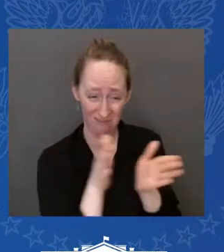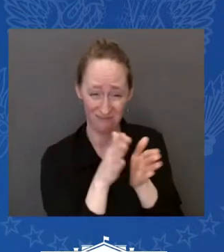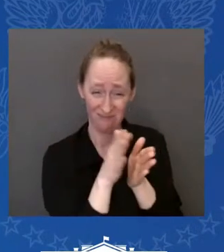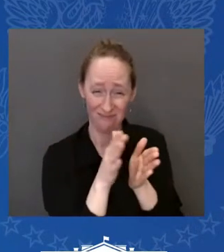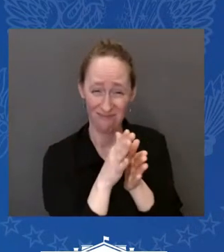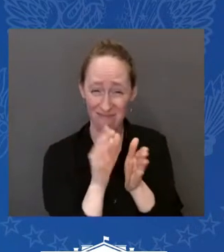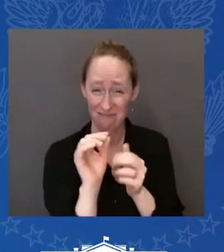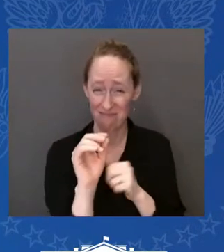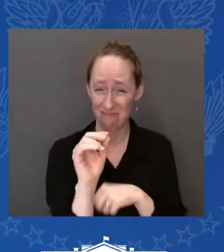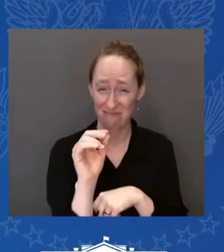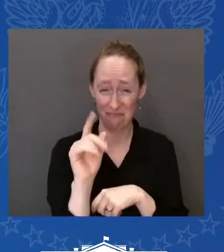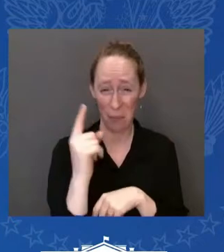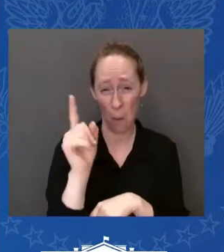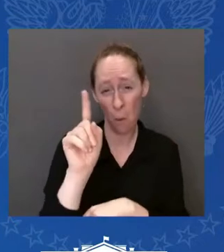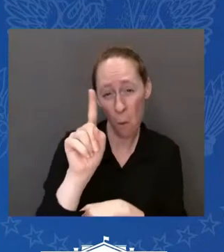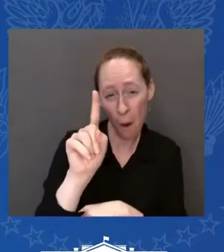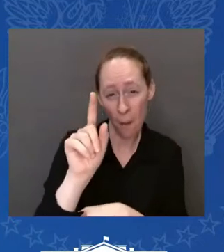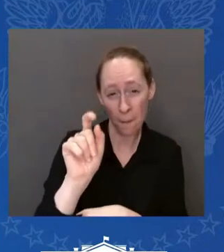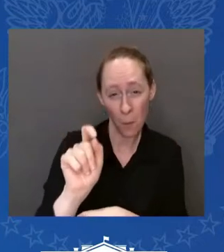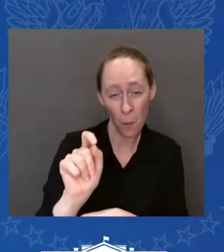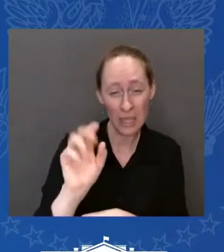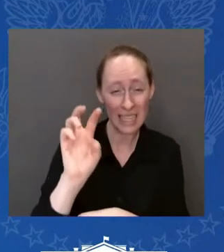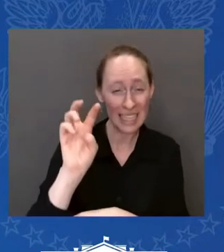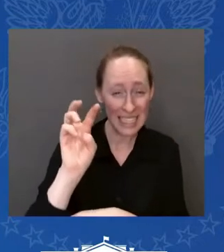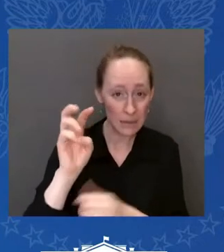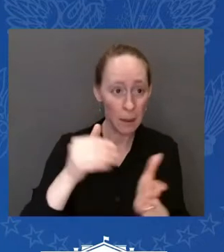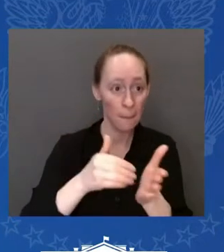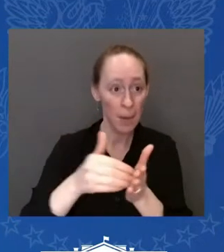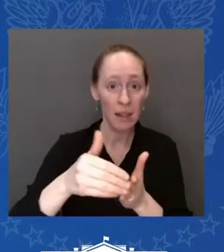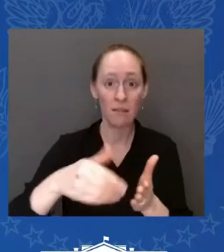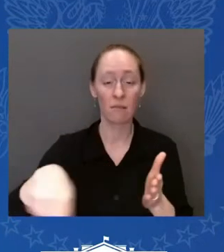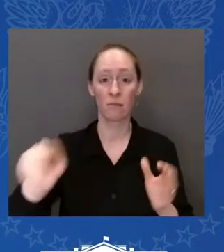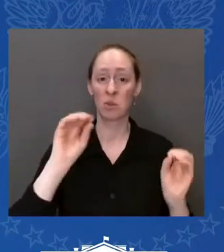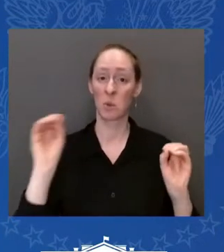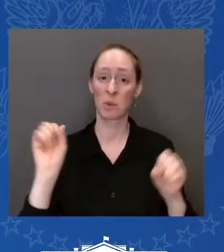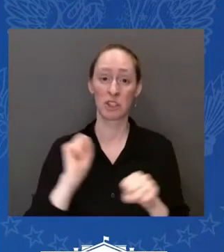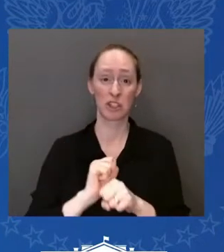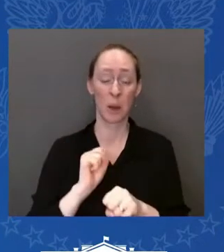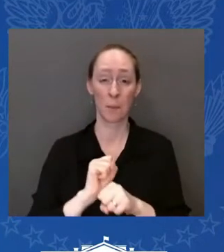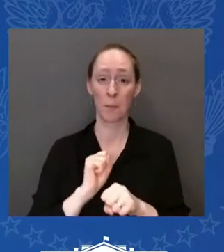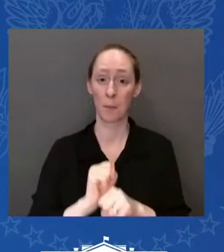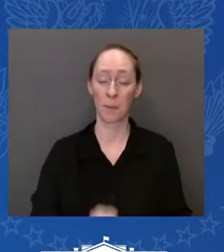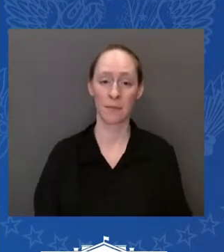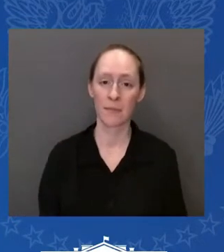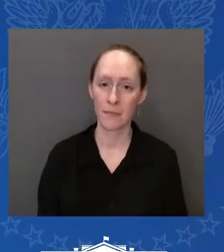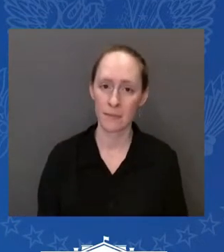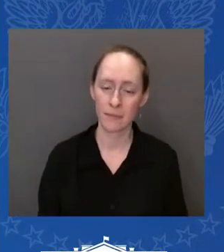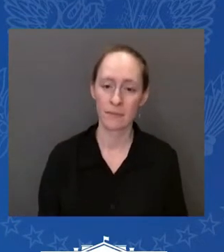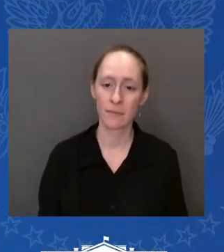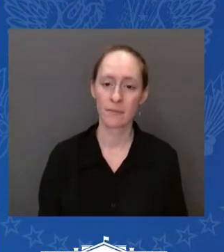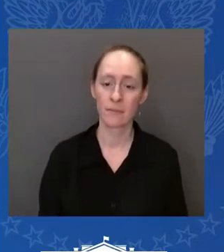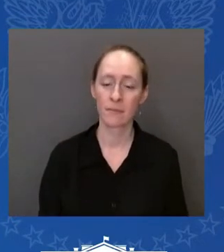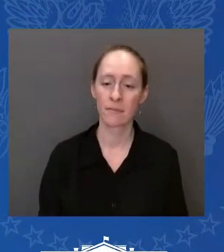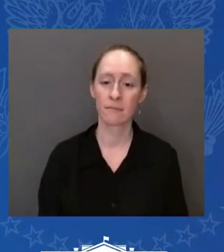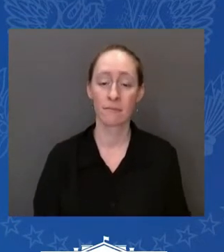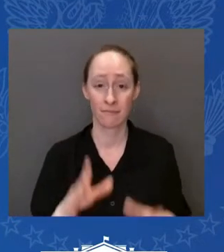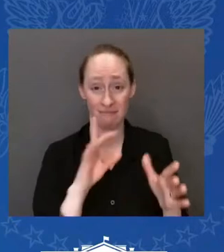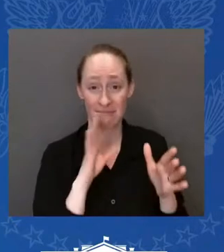The unemployment rate is as low as it's been in 50 years. We've created 11 million jobs,